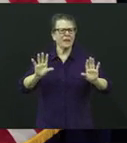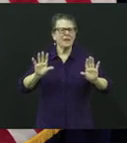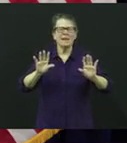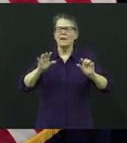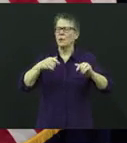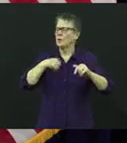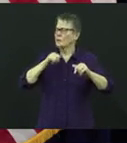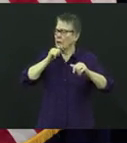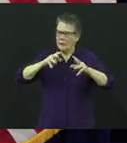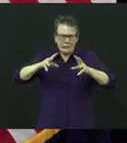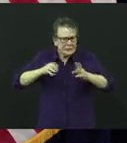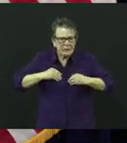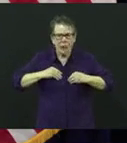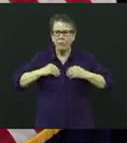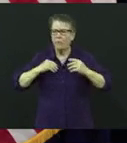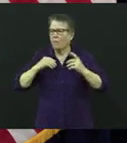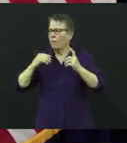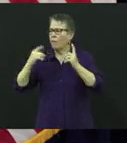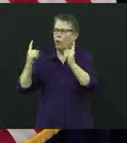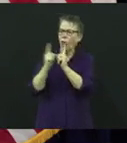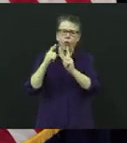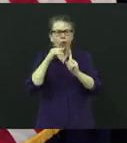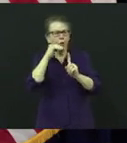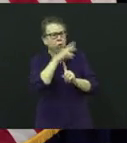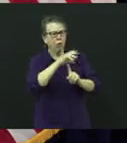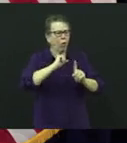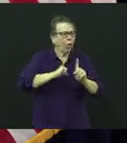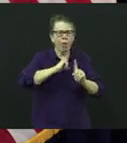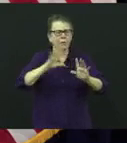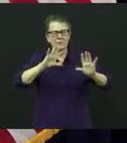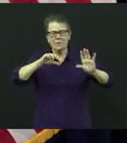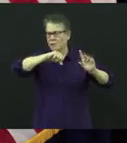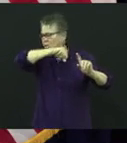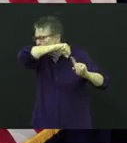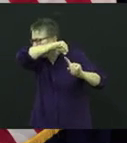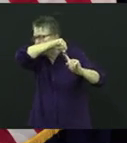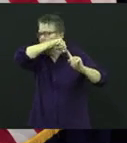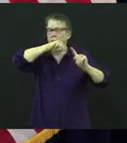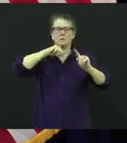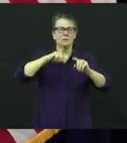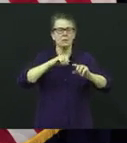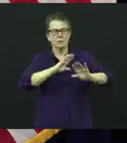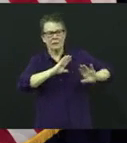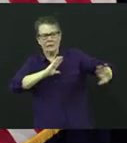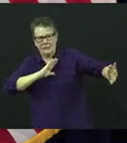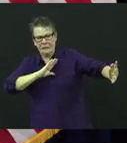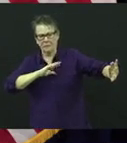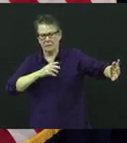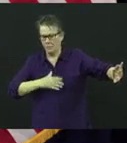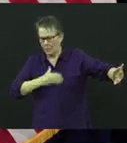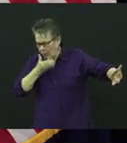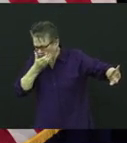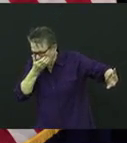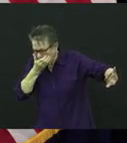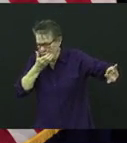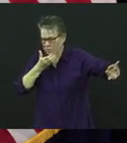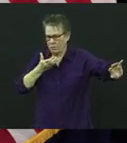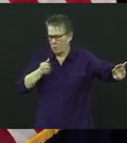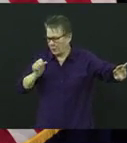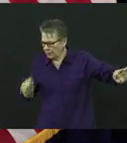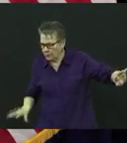Manalapan Police Department a shout out and the Monmouth County Prosecutor's Office a shout out. And as Pat knows better than anybody,